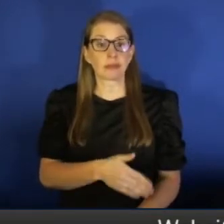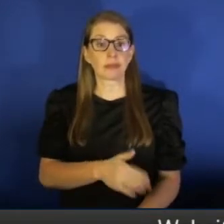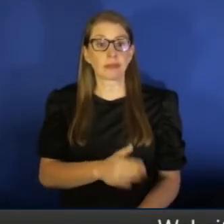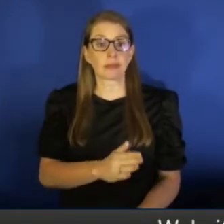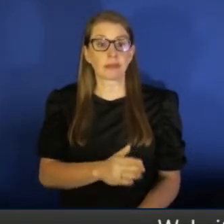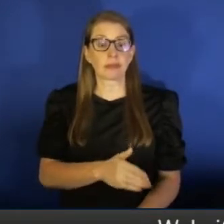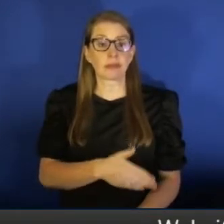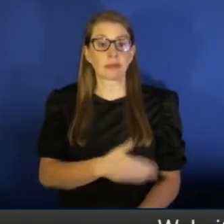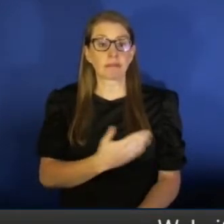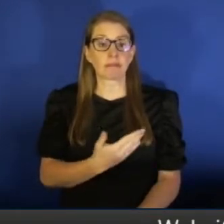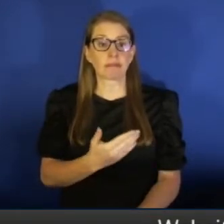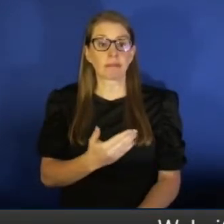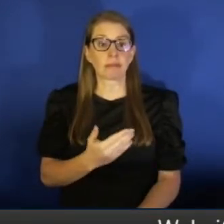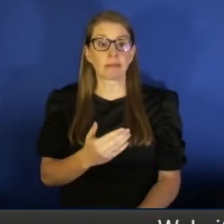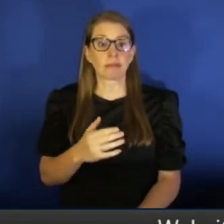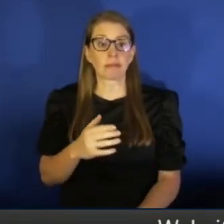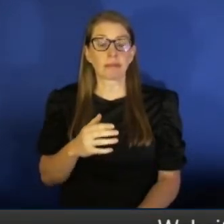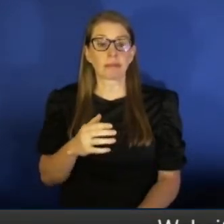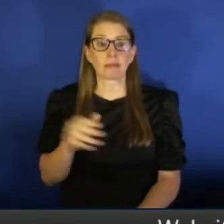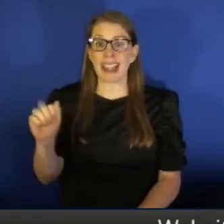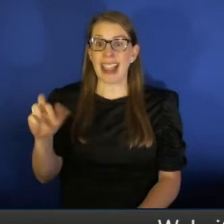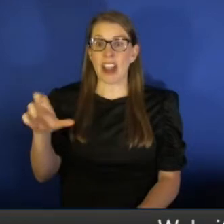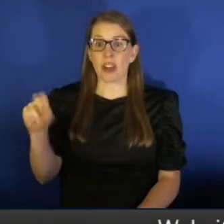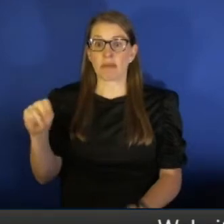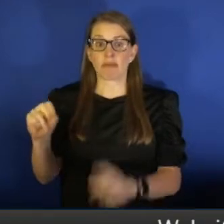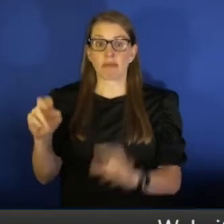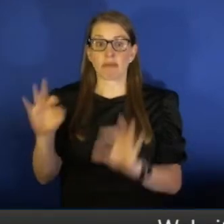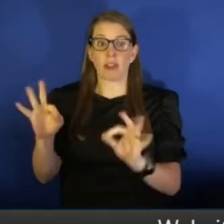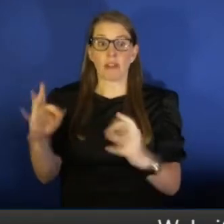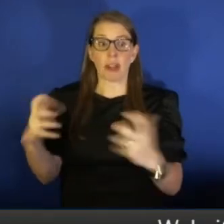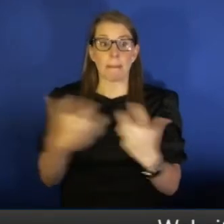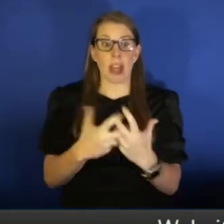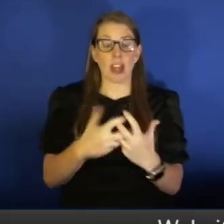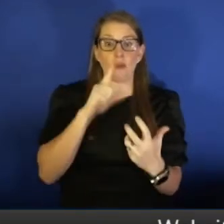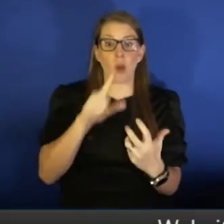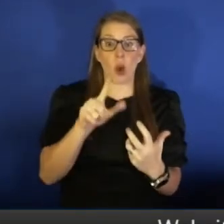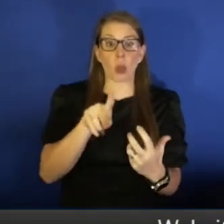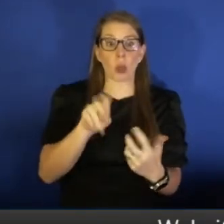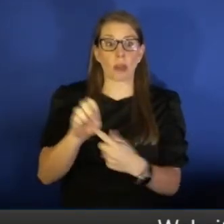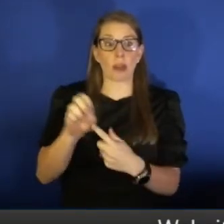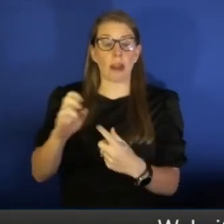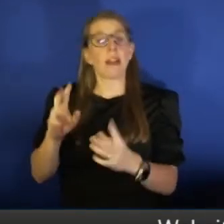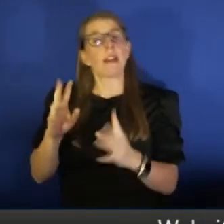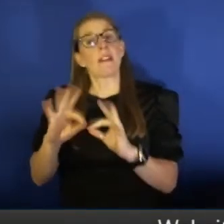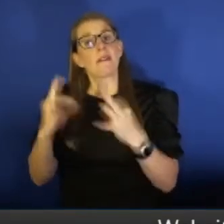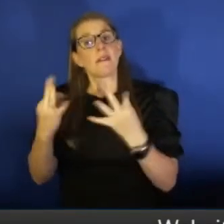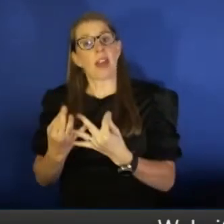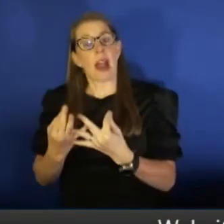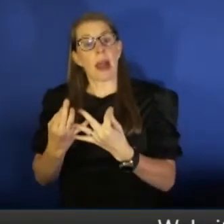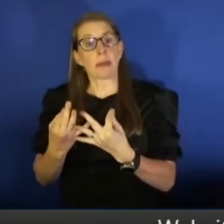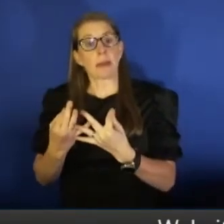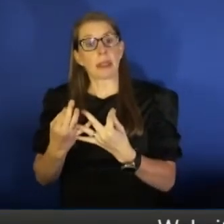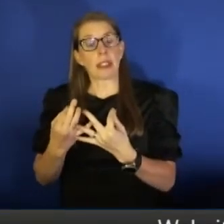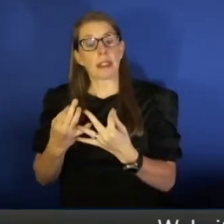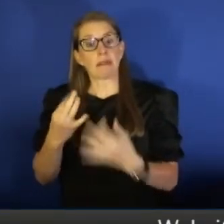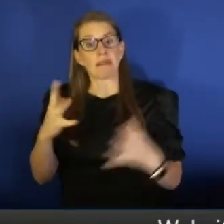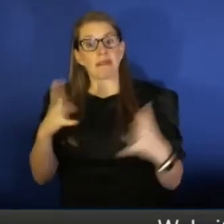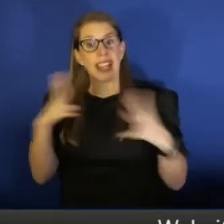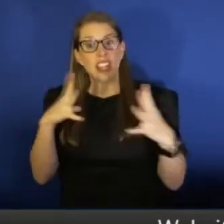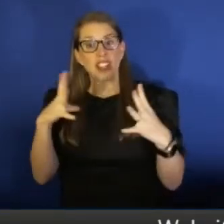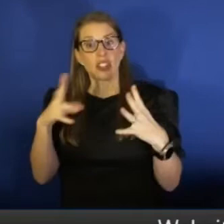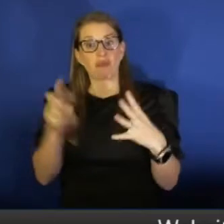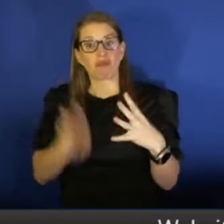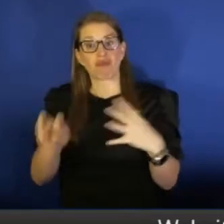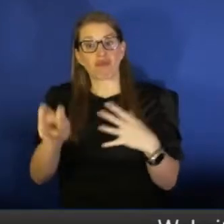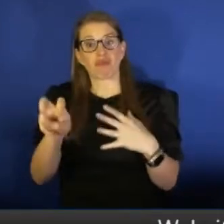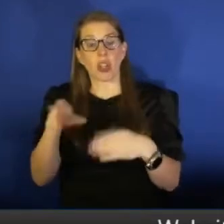Aaron was a perfect match for Luke. We were on a family vacation down on the river in southern Missouri, and we were having a good time.